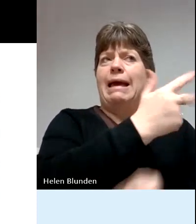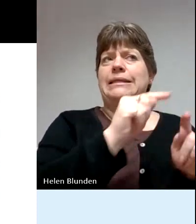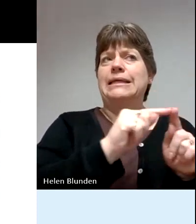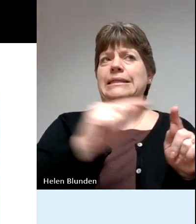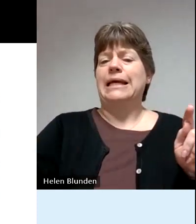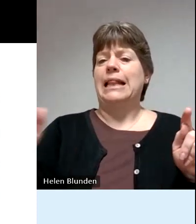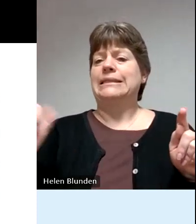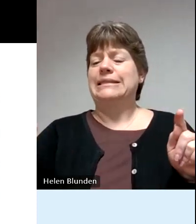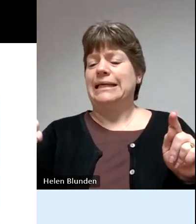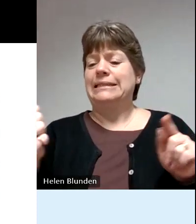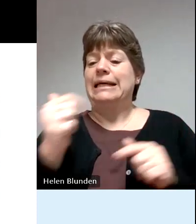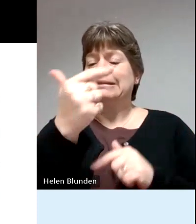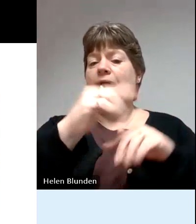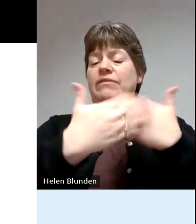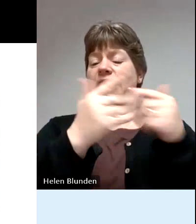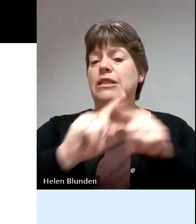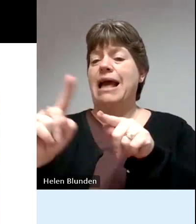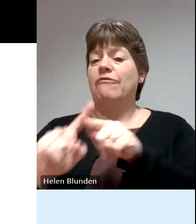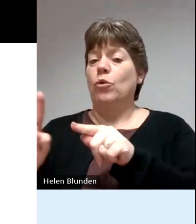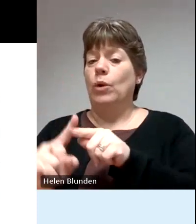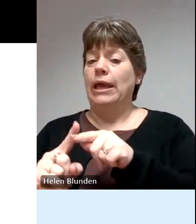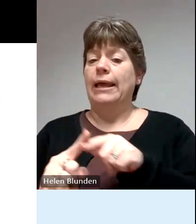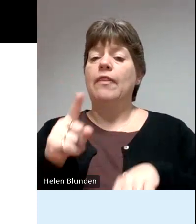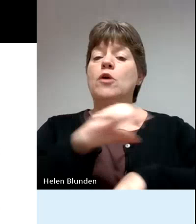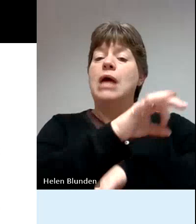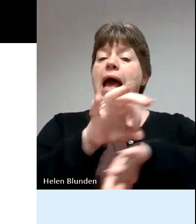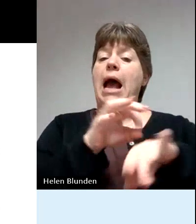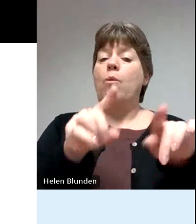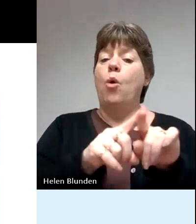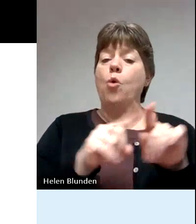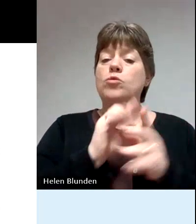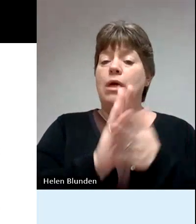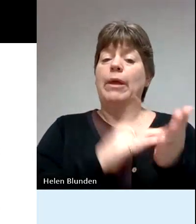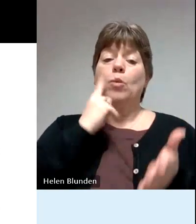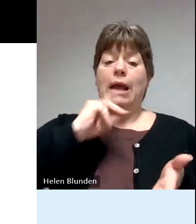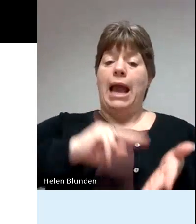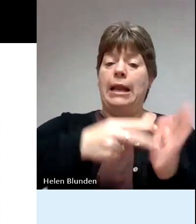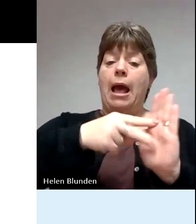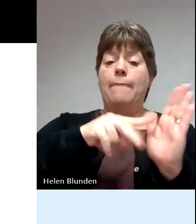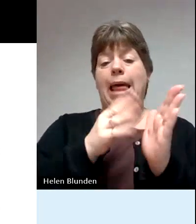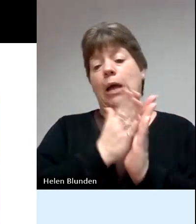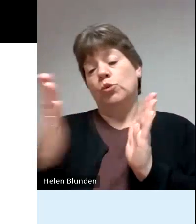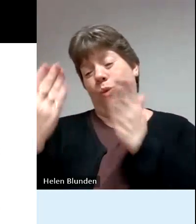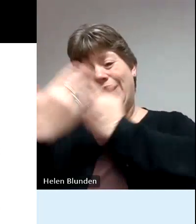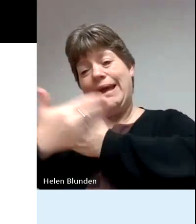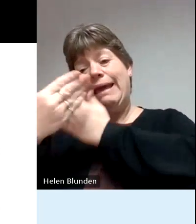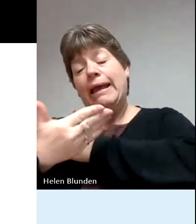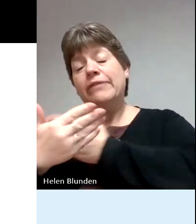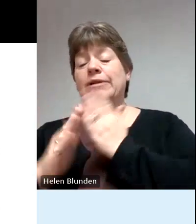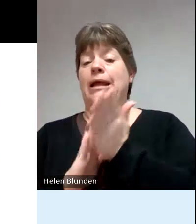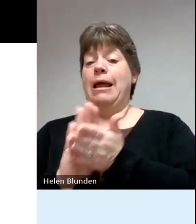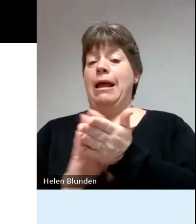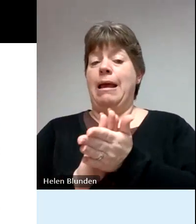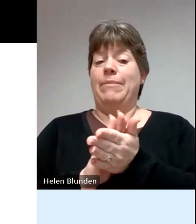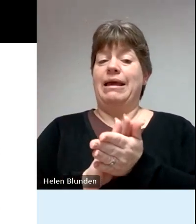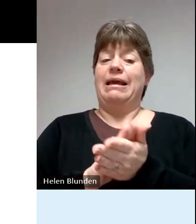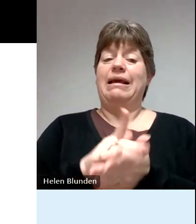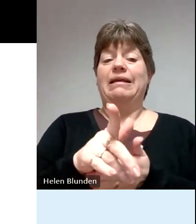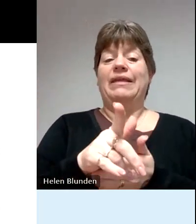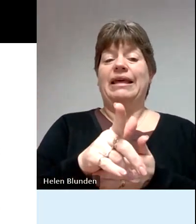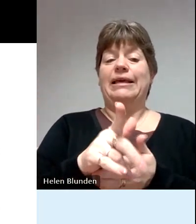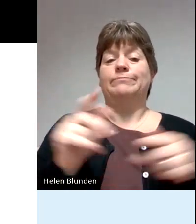7 days a week. Those hours also enable planning into the evening. So the impacts of the SCC, as we call